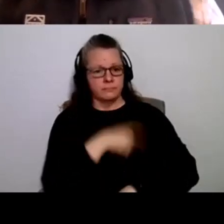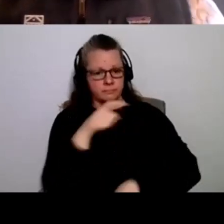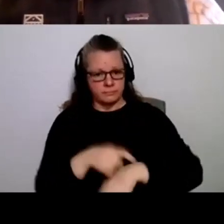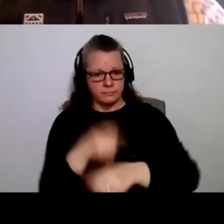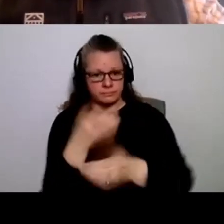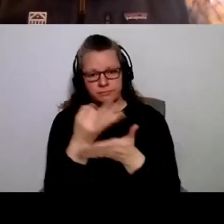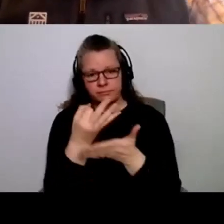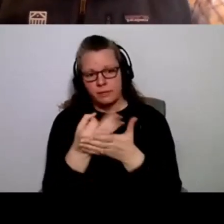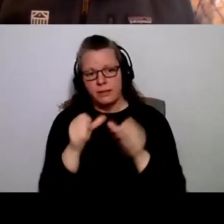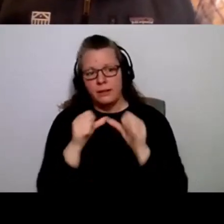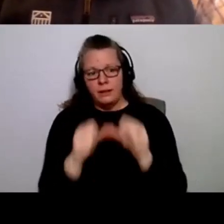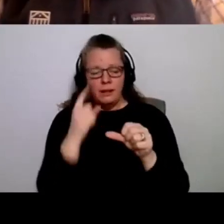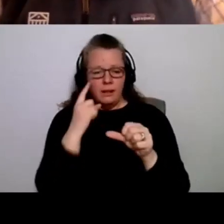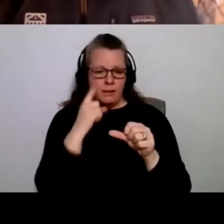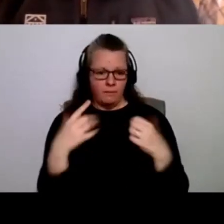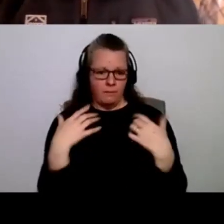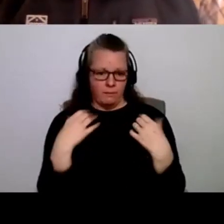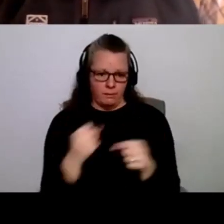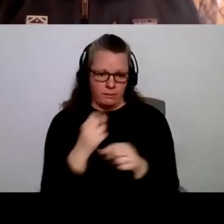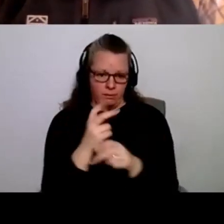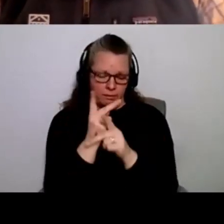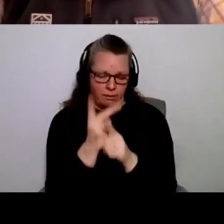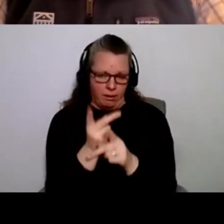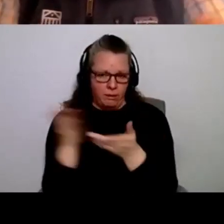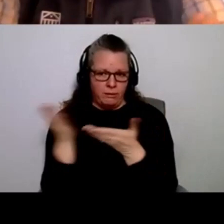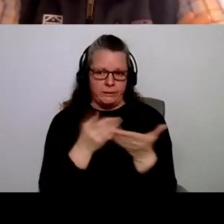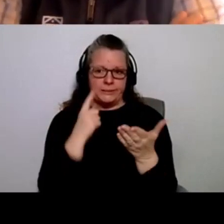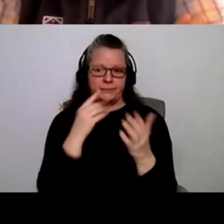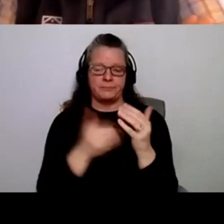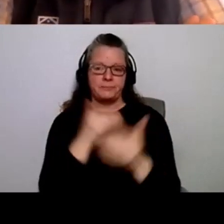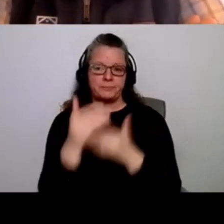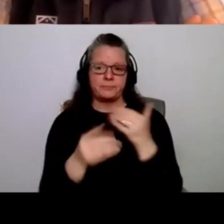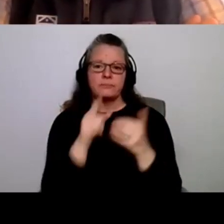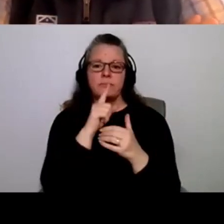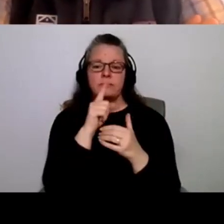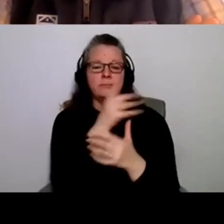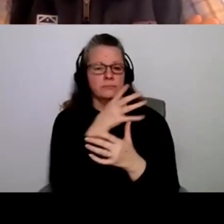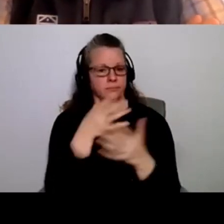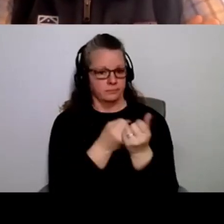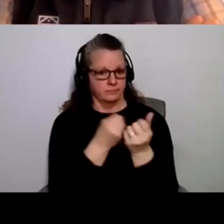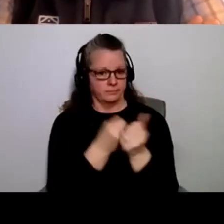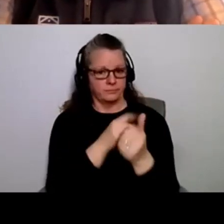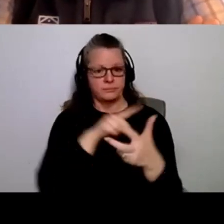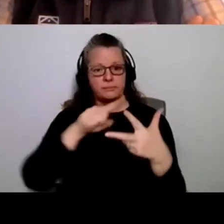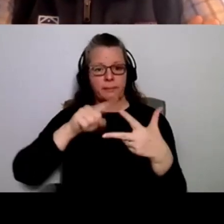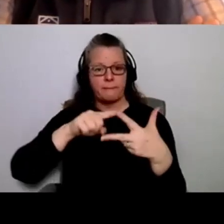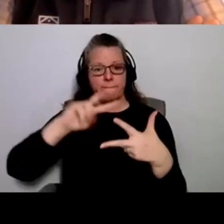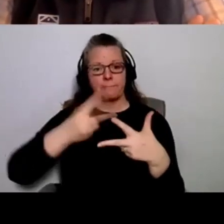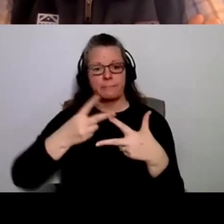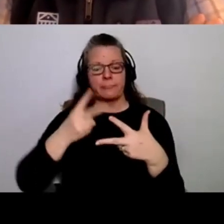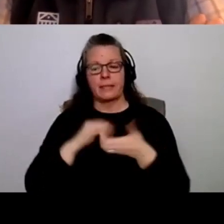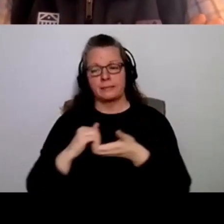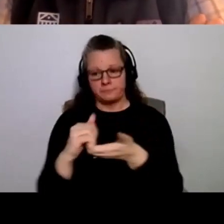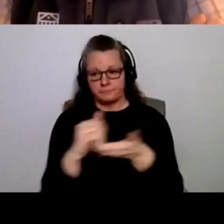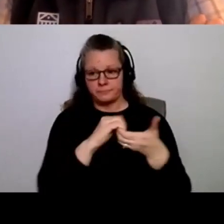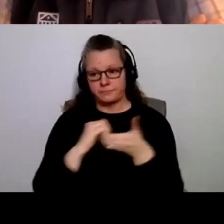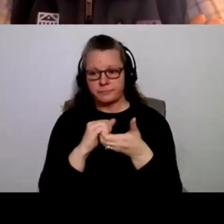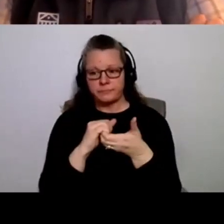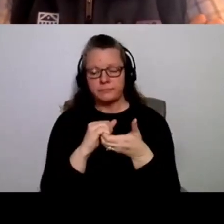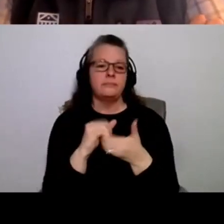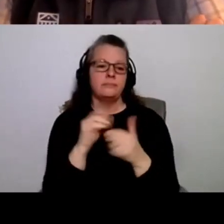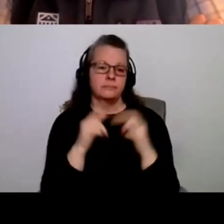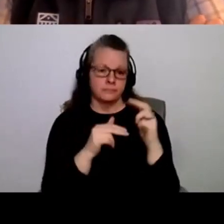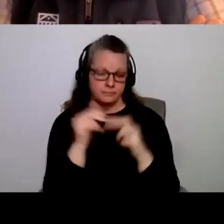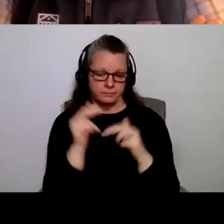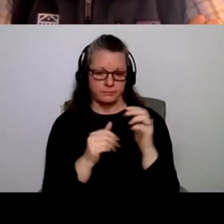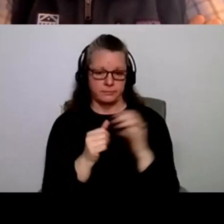our healthcare delivery system. So the first is really rural advocacy. The second is what we would call collaborative capacity building.